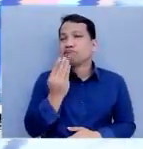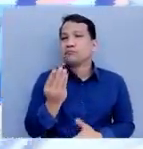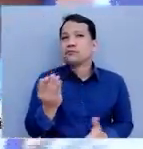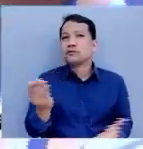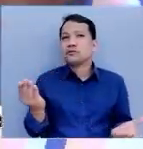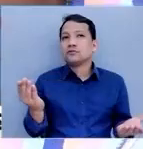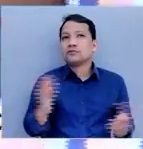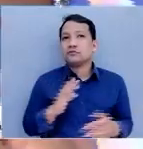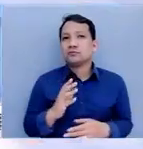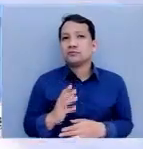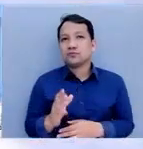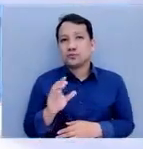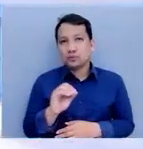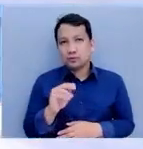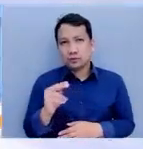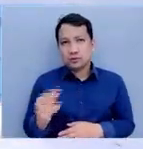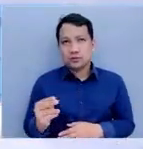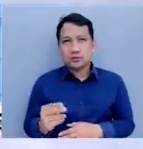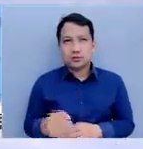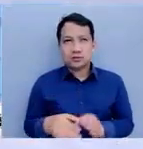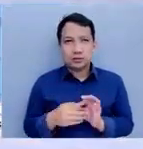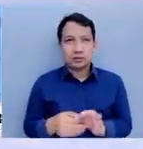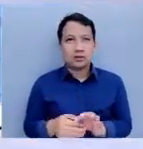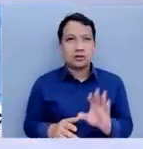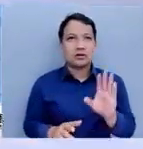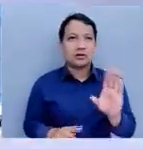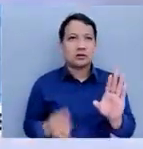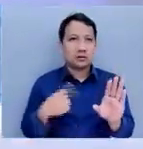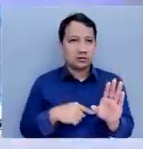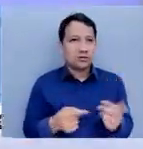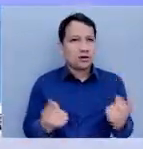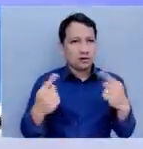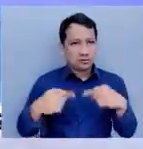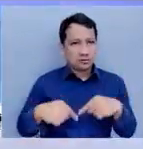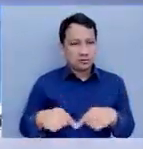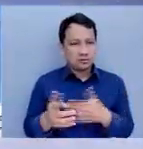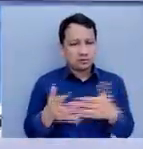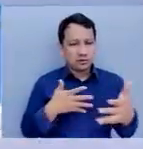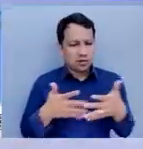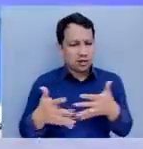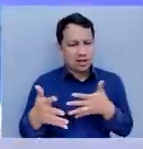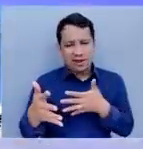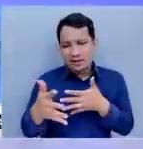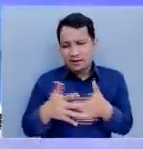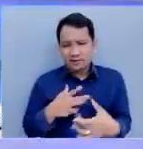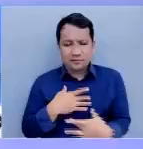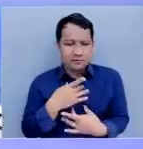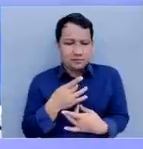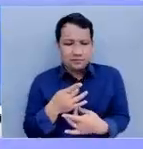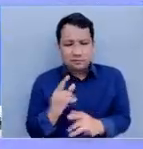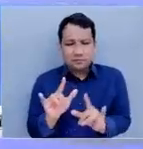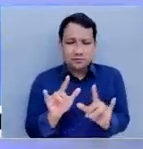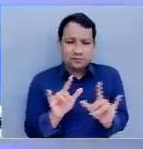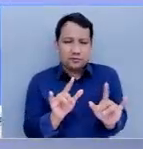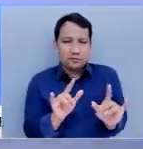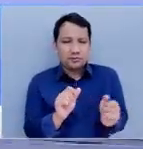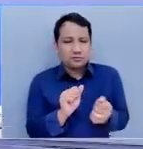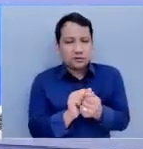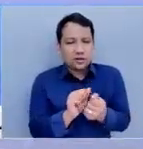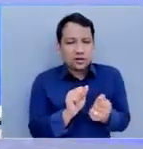you. Can't believe your mind. Everything I like. Time to put you in